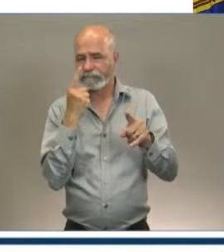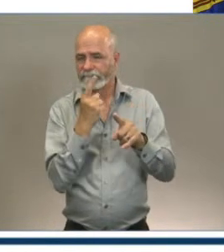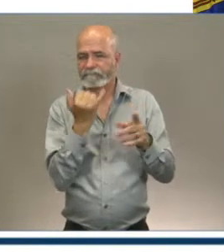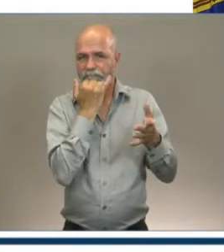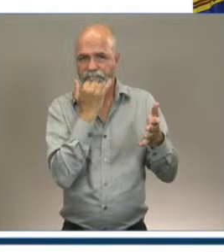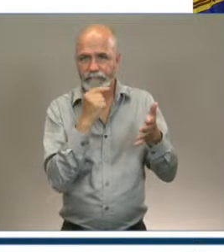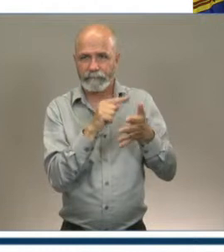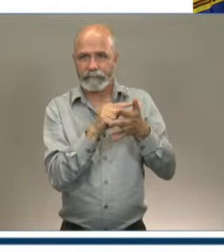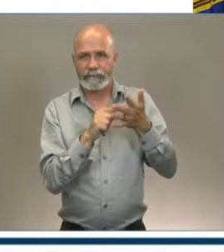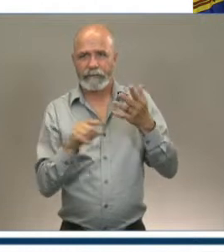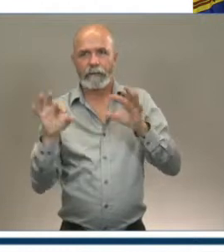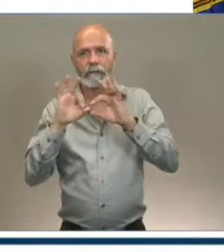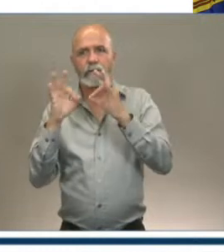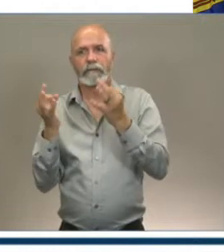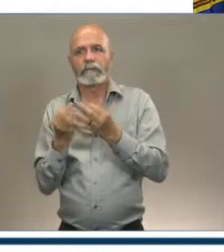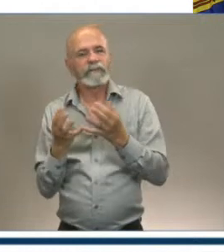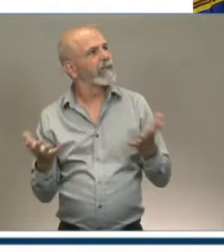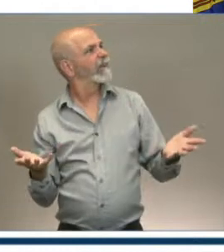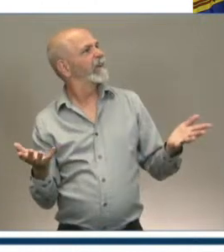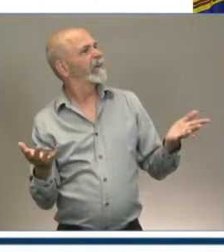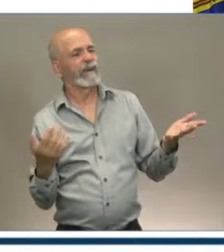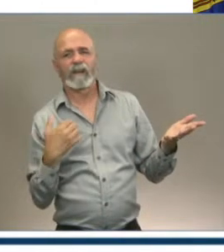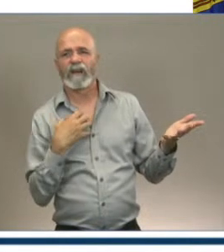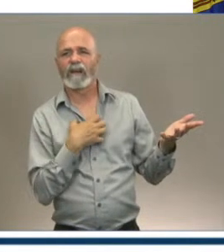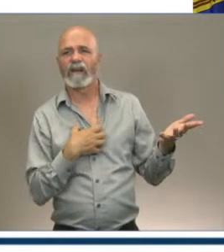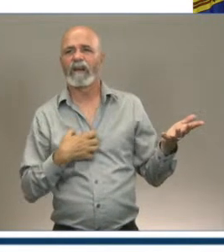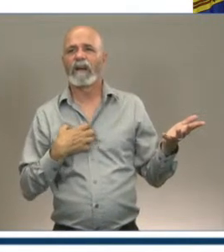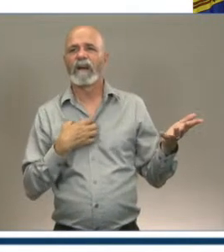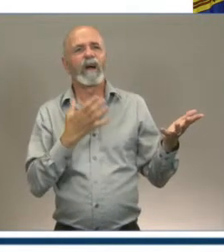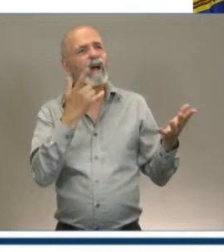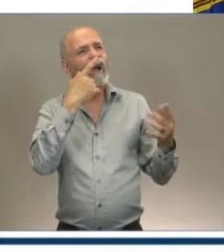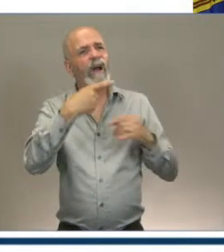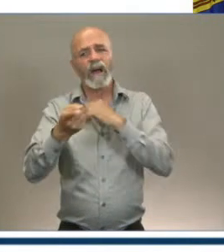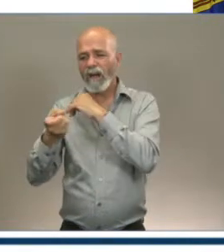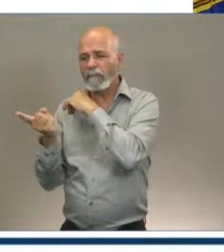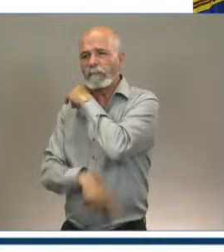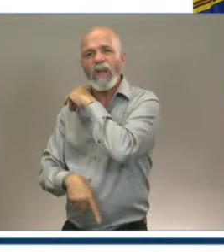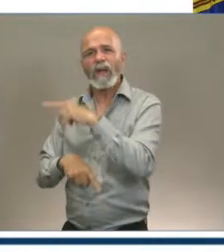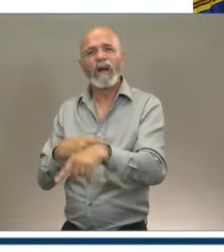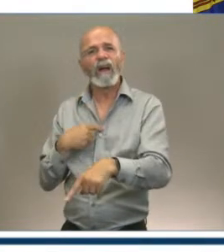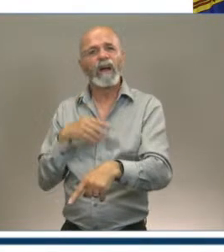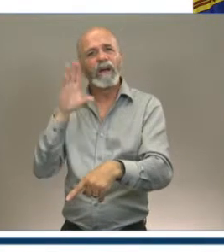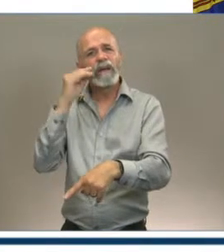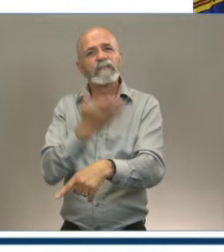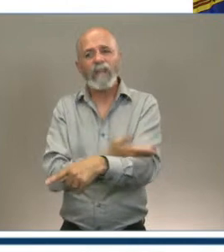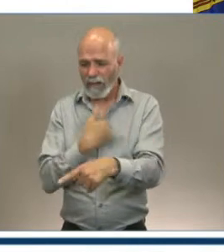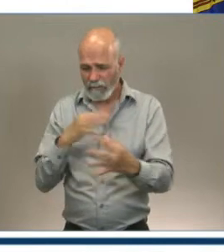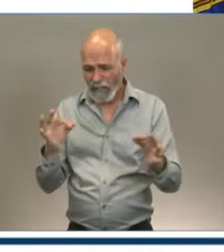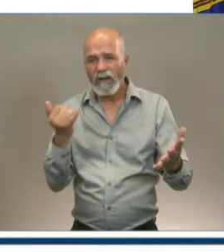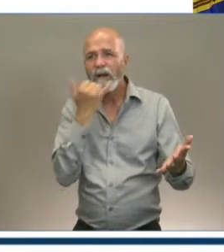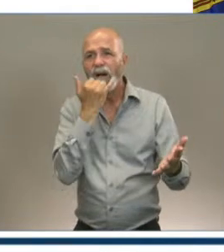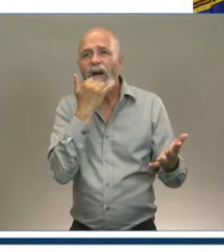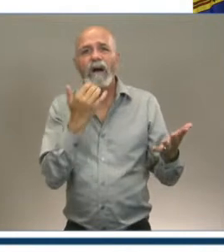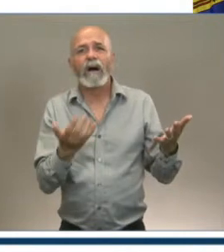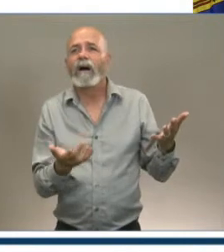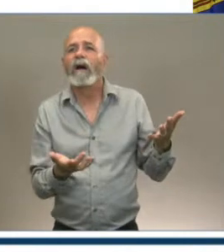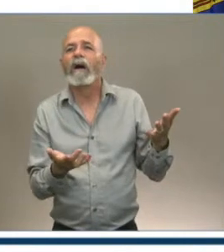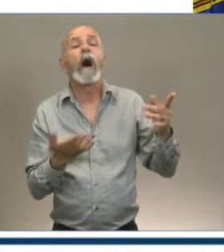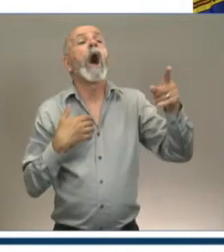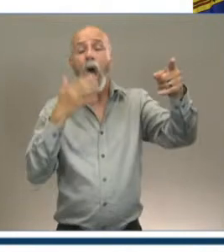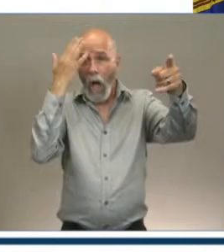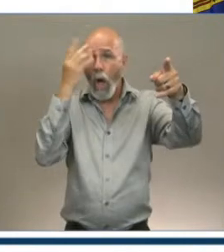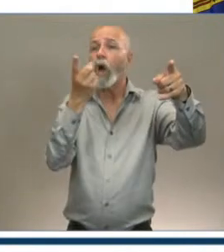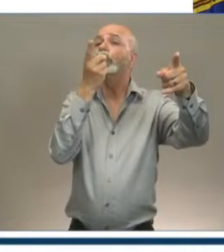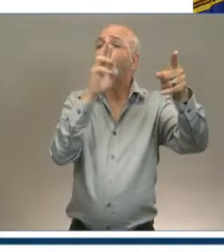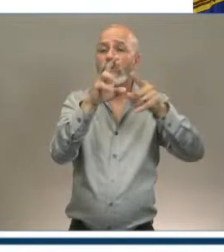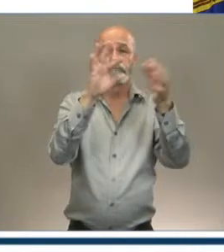feels they were being unfairly punished. They felt they were being punished and made to feel like they'd done something wrong. Now, I know, Dr. Strang, you touched on